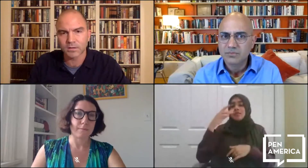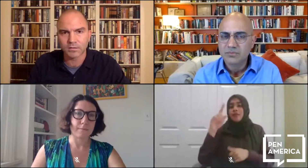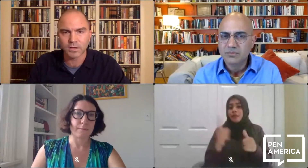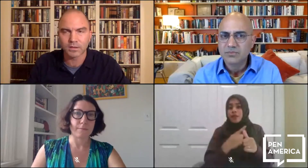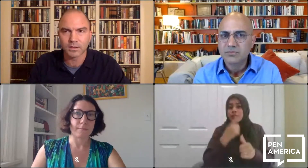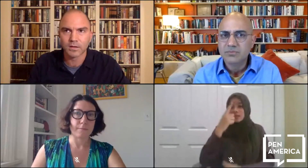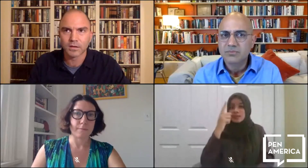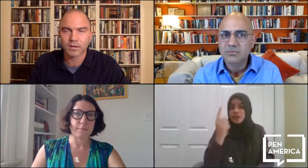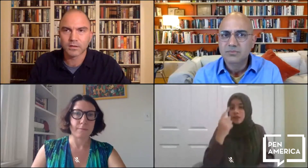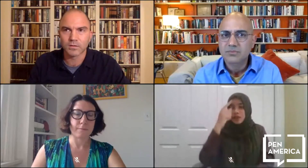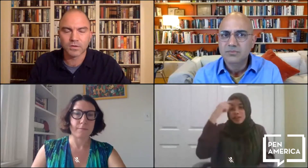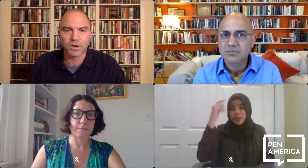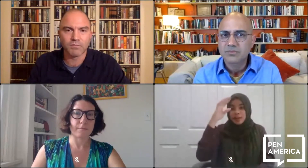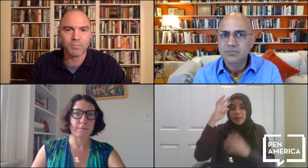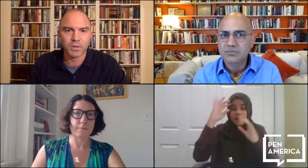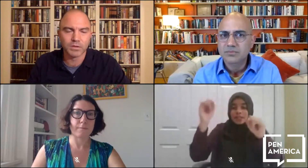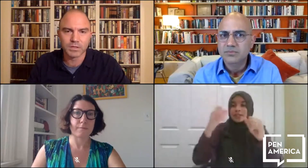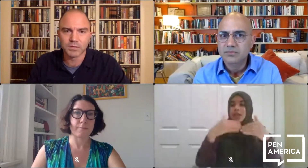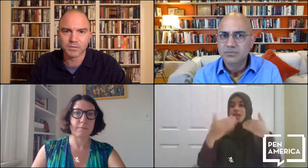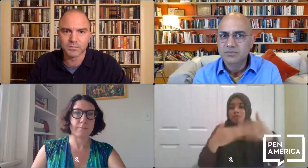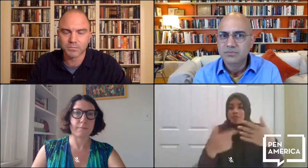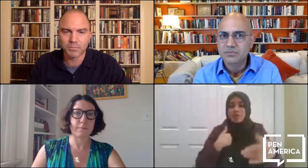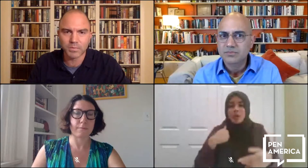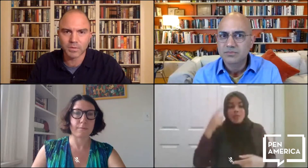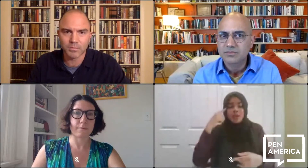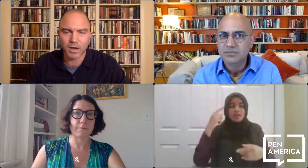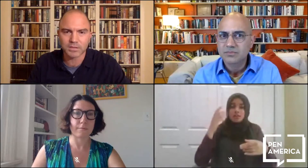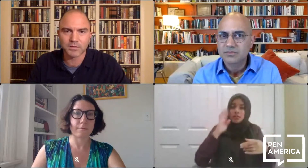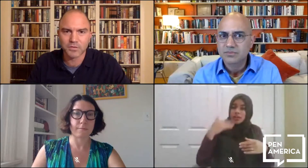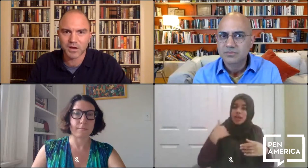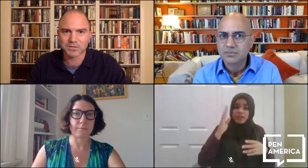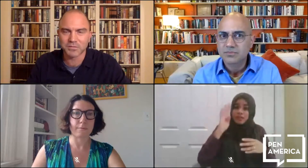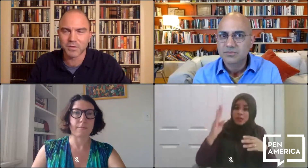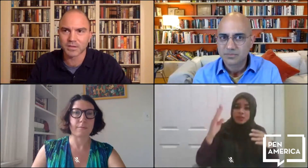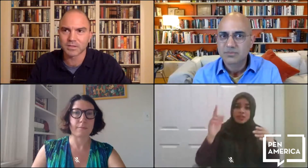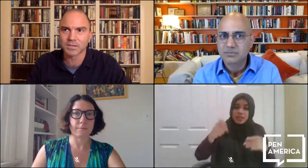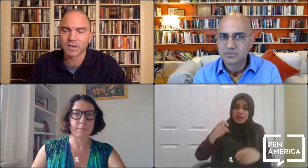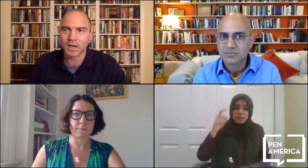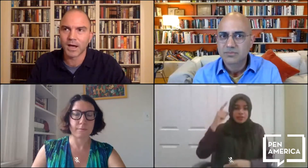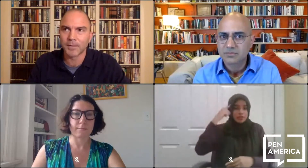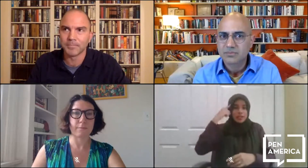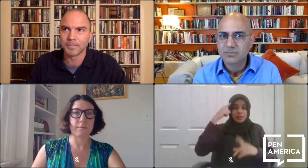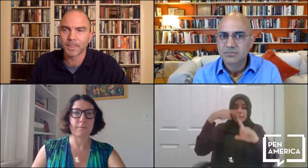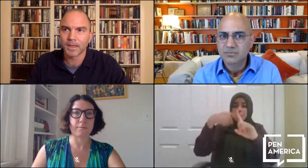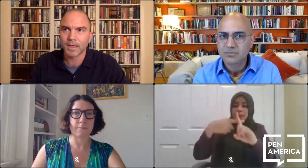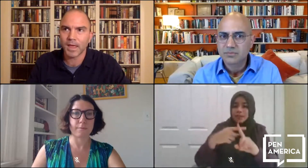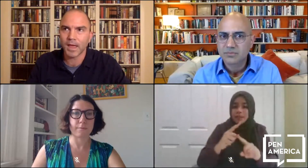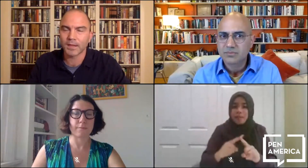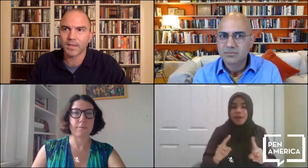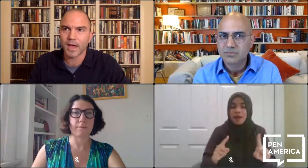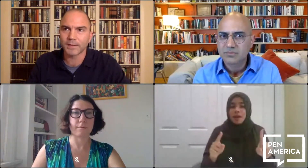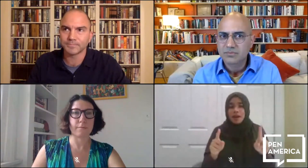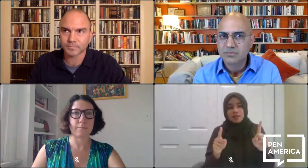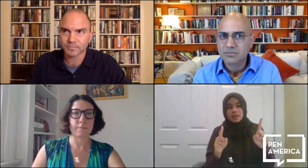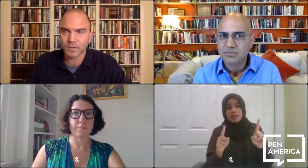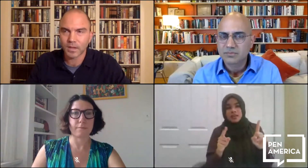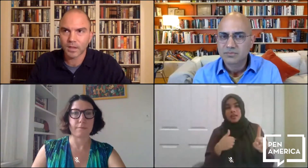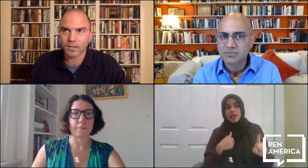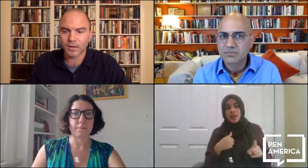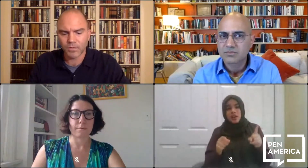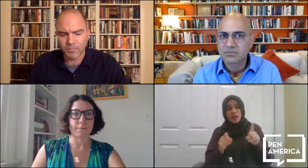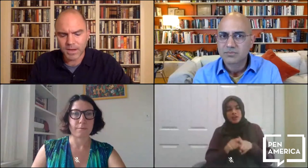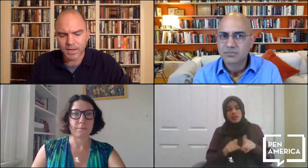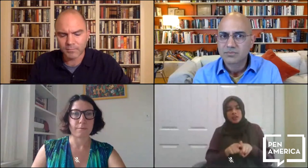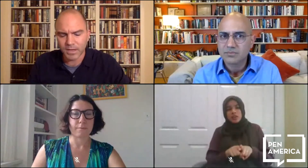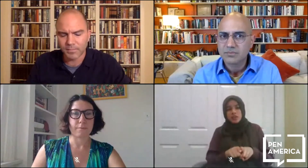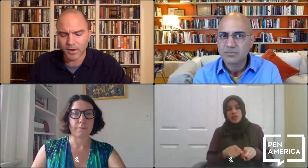consider that there's no inevitability to the positive direction of events. and that